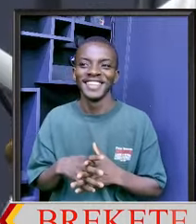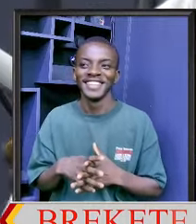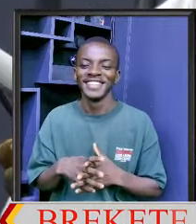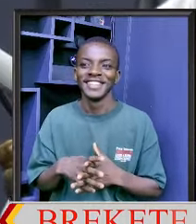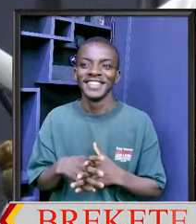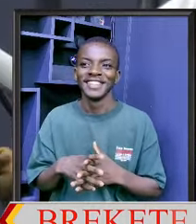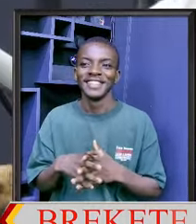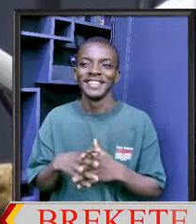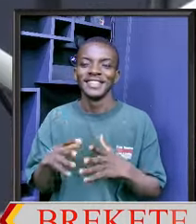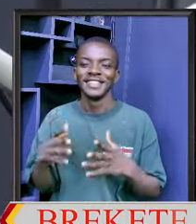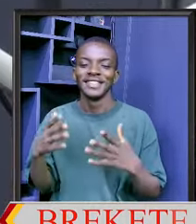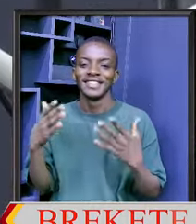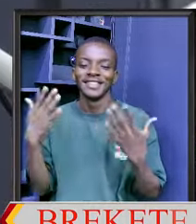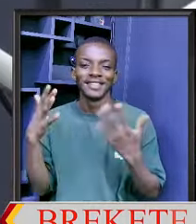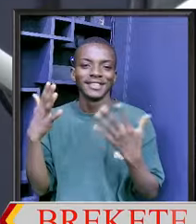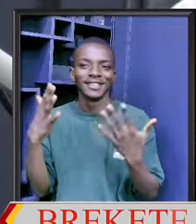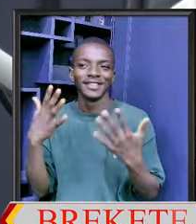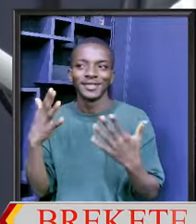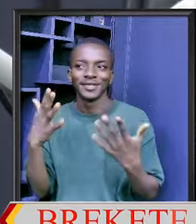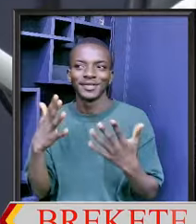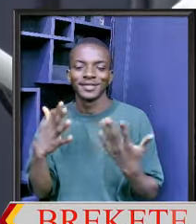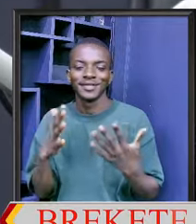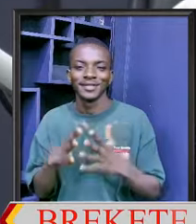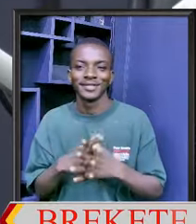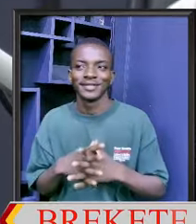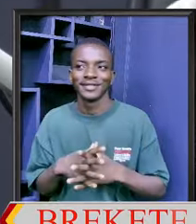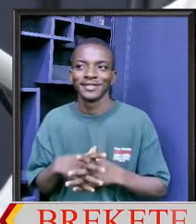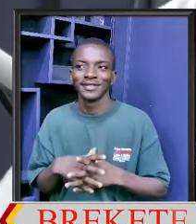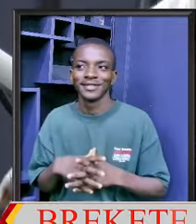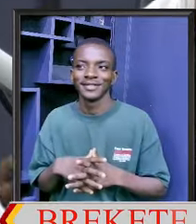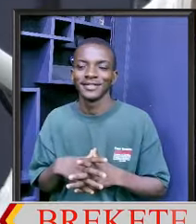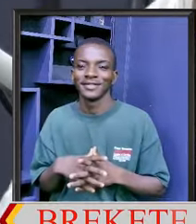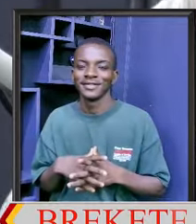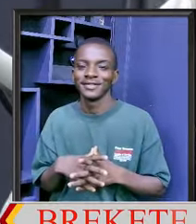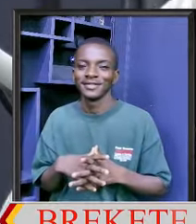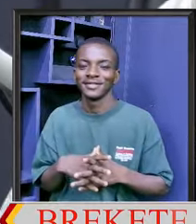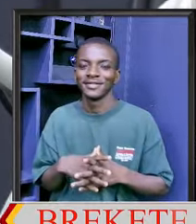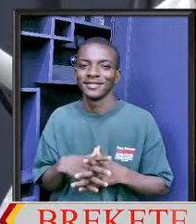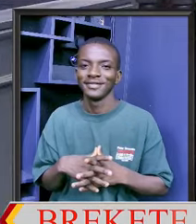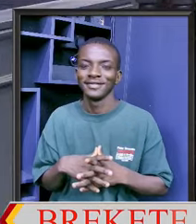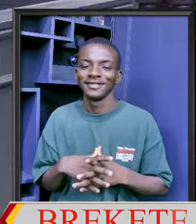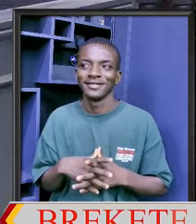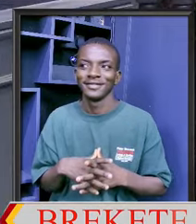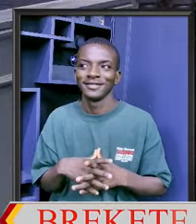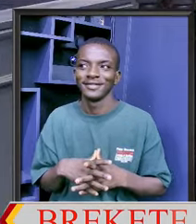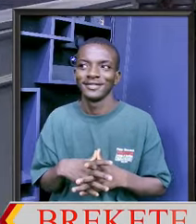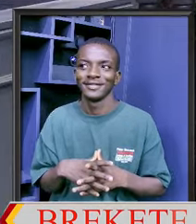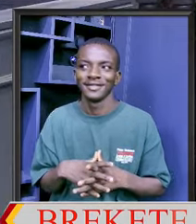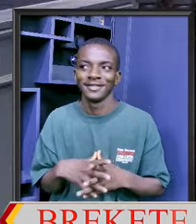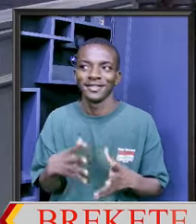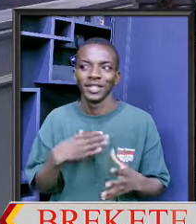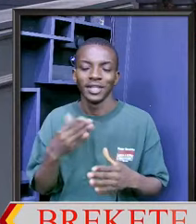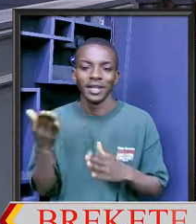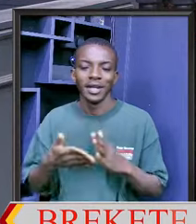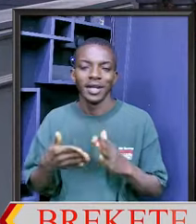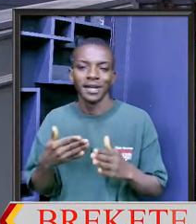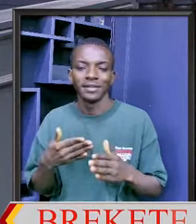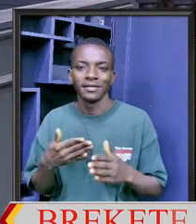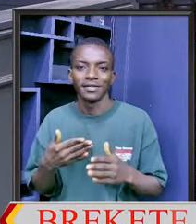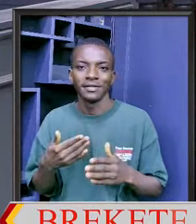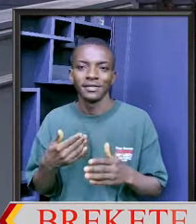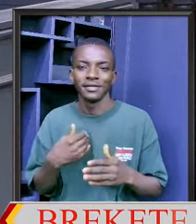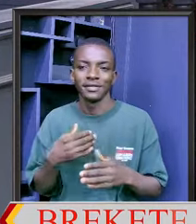And this club bag, no do. Let's appreciate her. I'm a boy, bad belly people. Uh-huh. And the half bag now